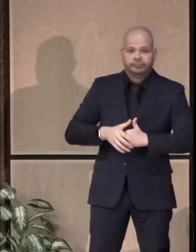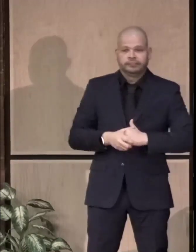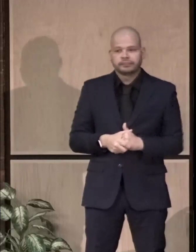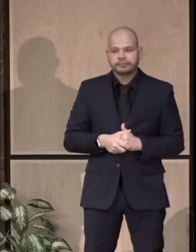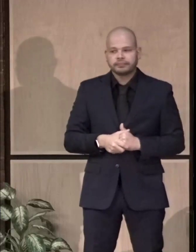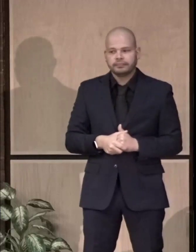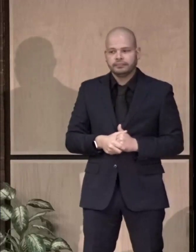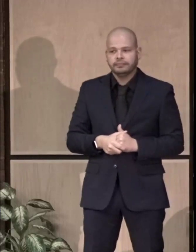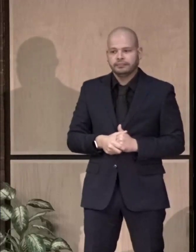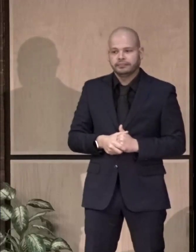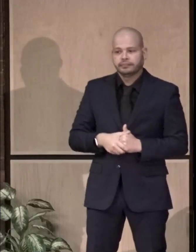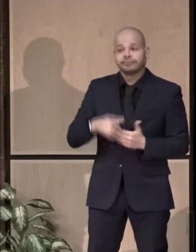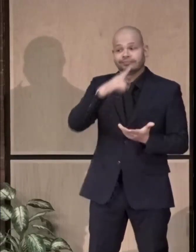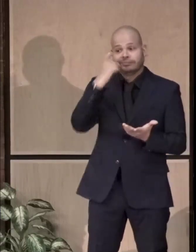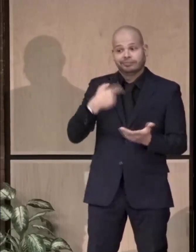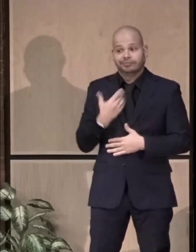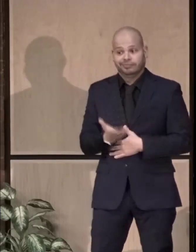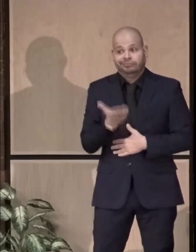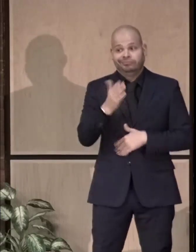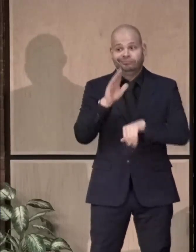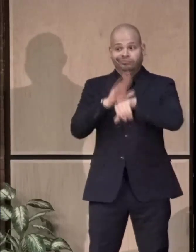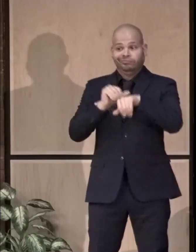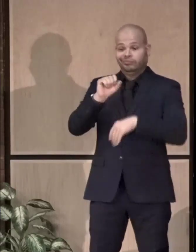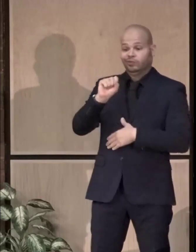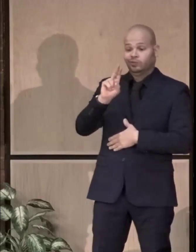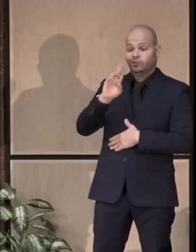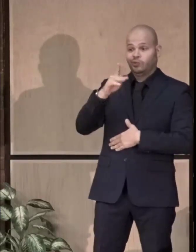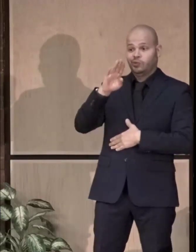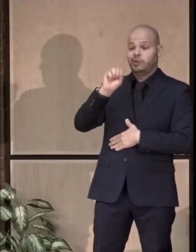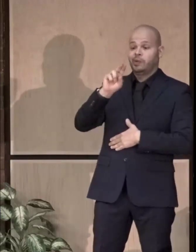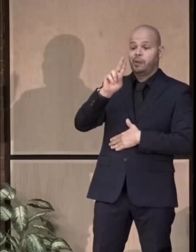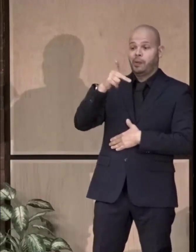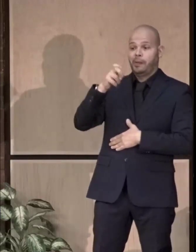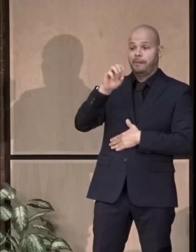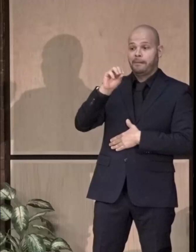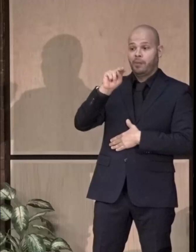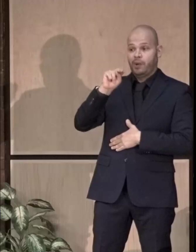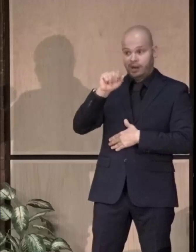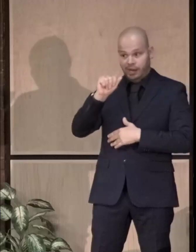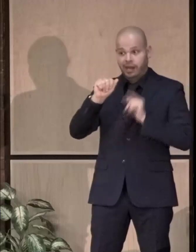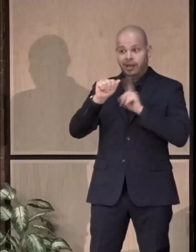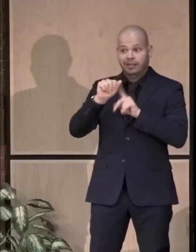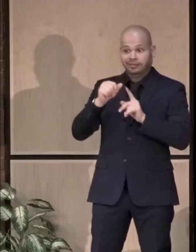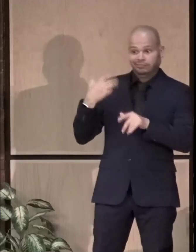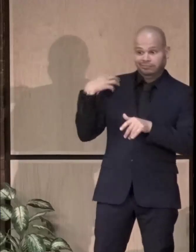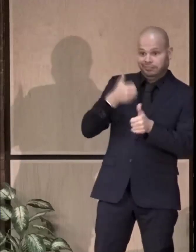subpoena for Captain Reamer, the procedure with him will be slightly different than the others.